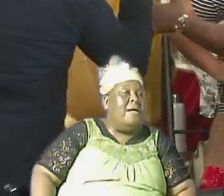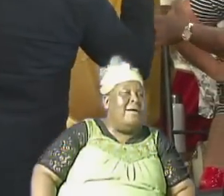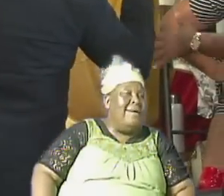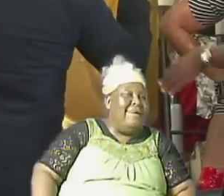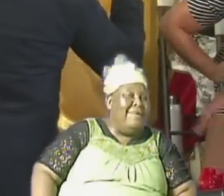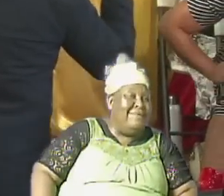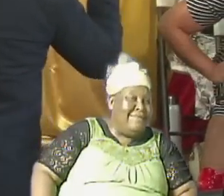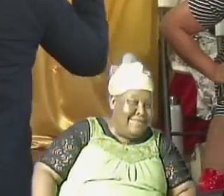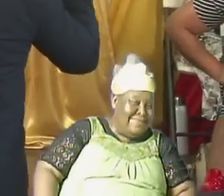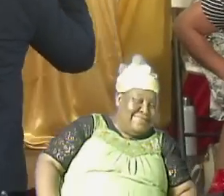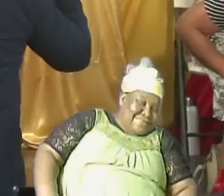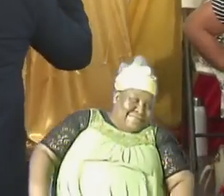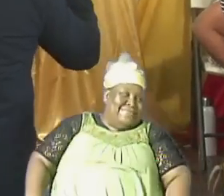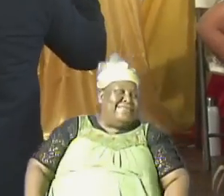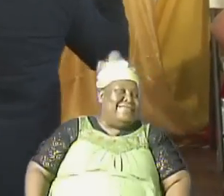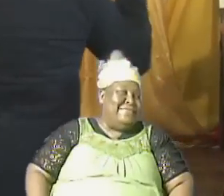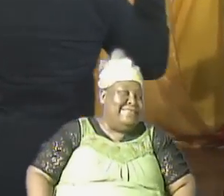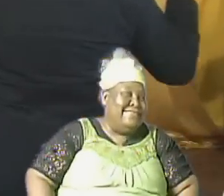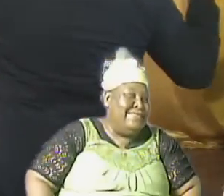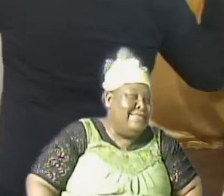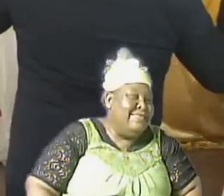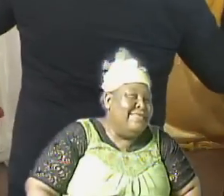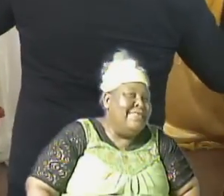mama shatoko.